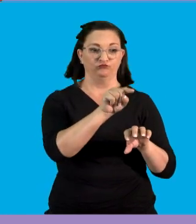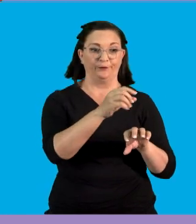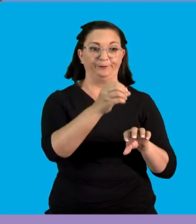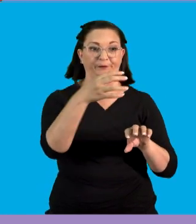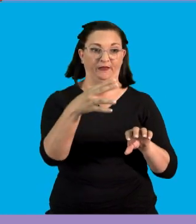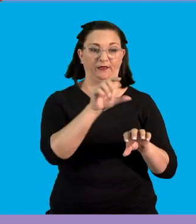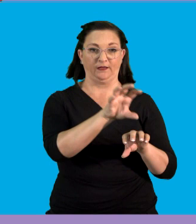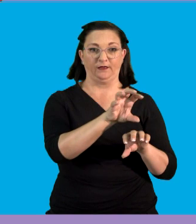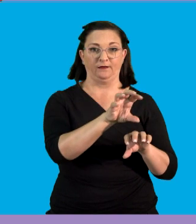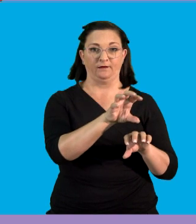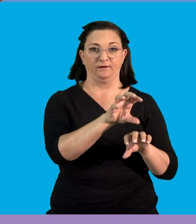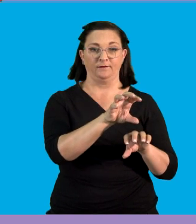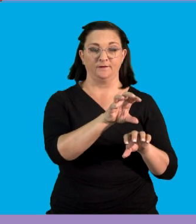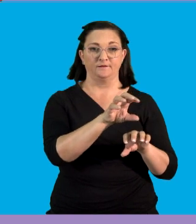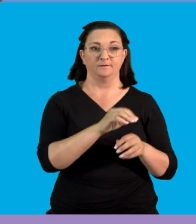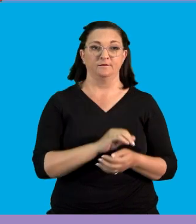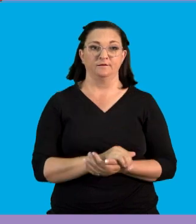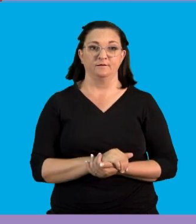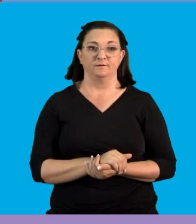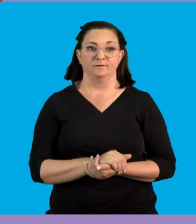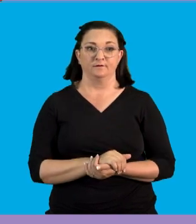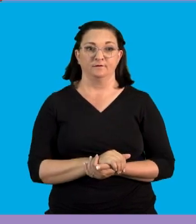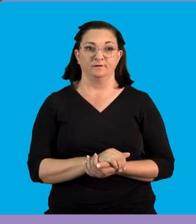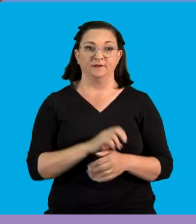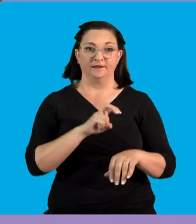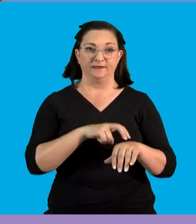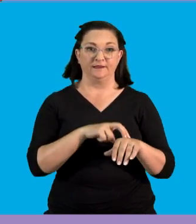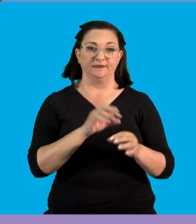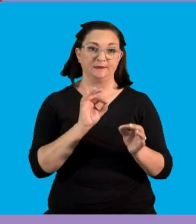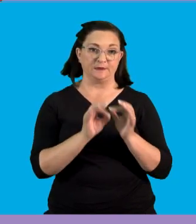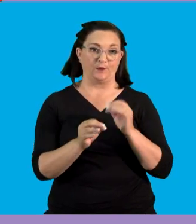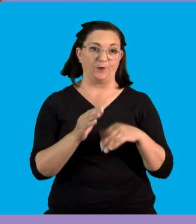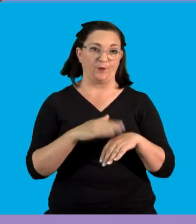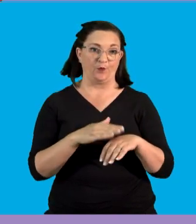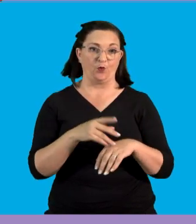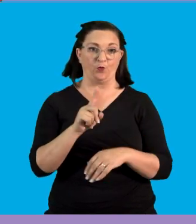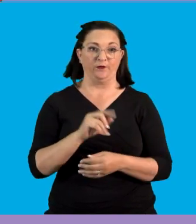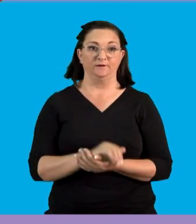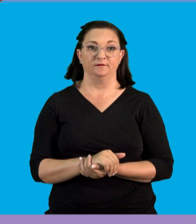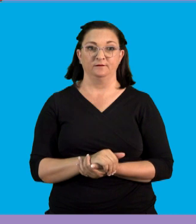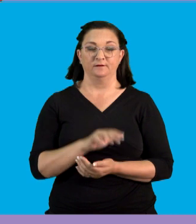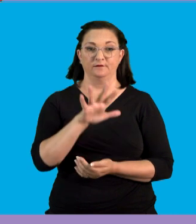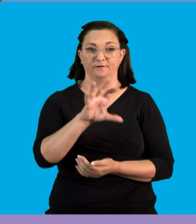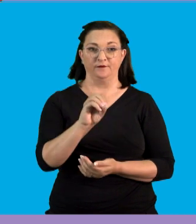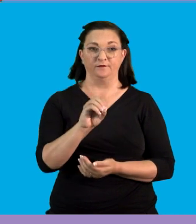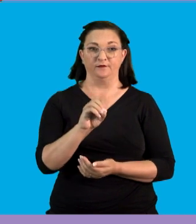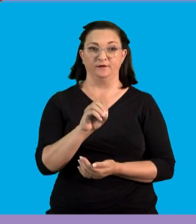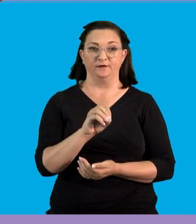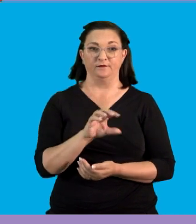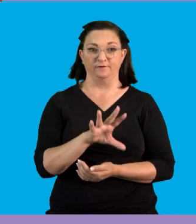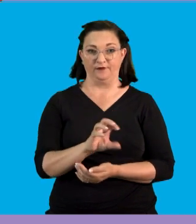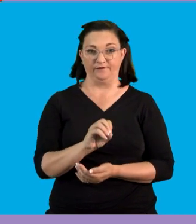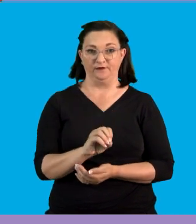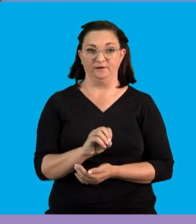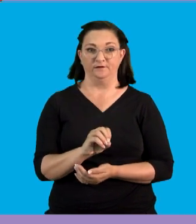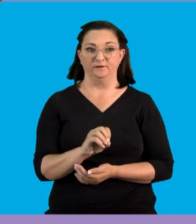why? Because the numerator is bigger than the denominator. Now we need to change that. that will be 50